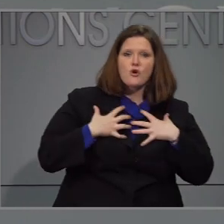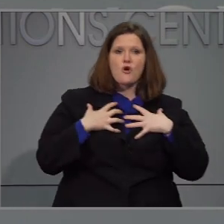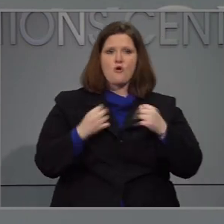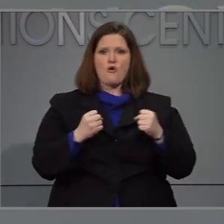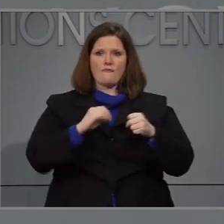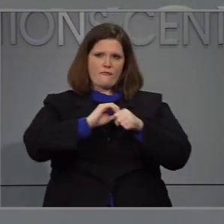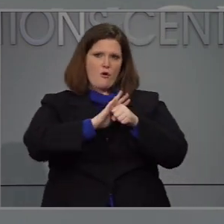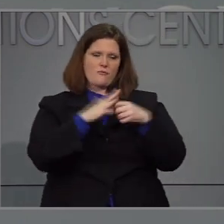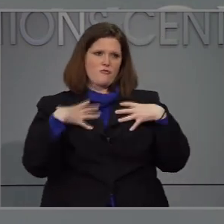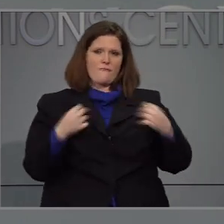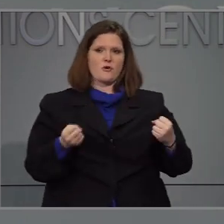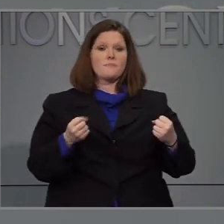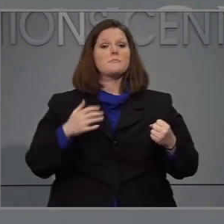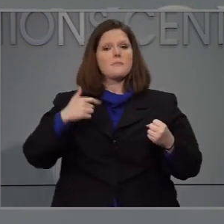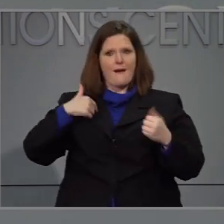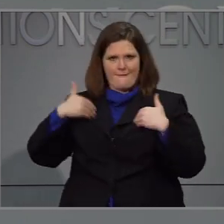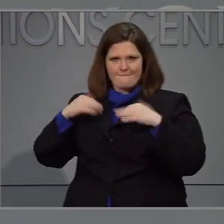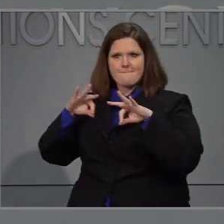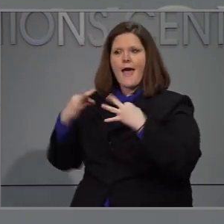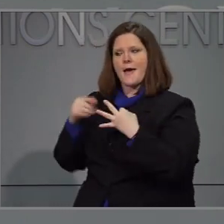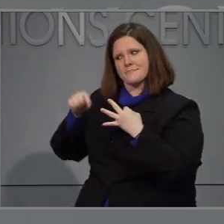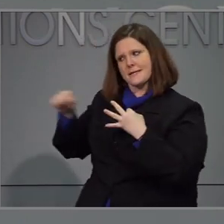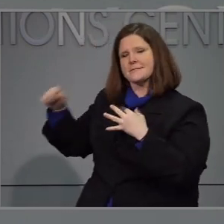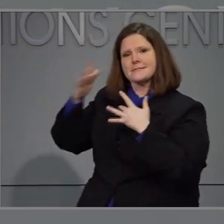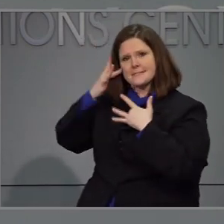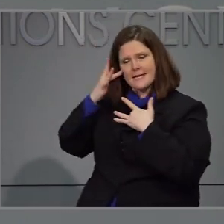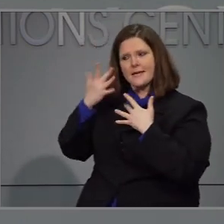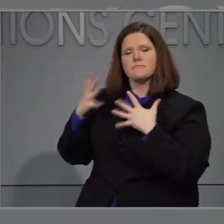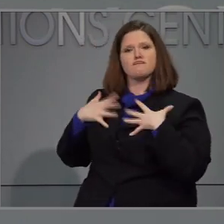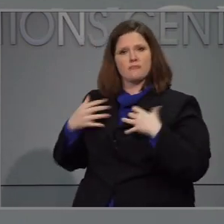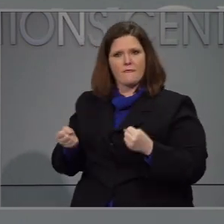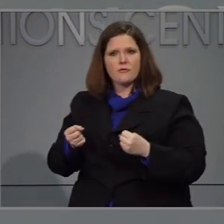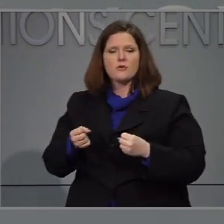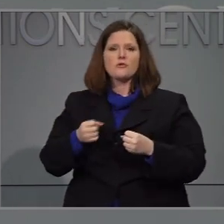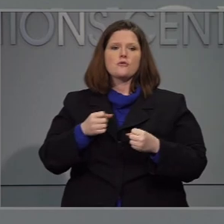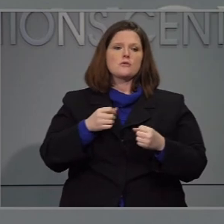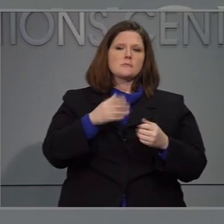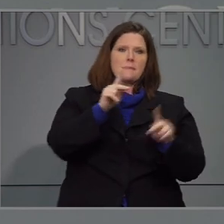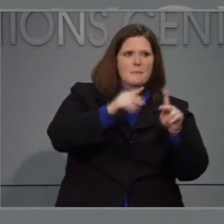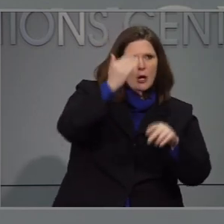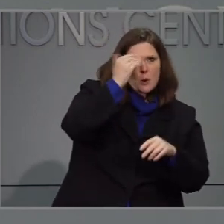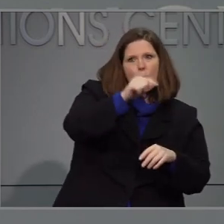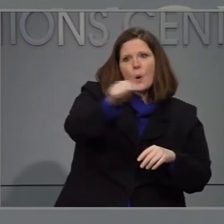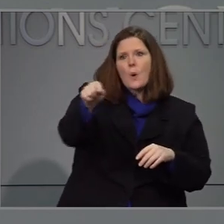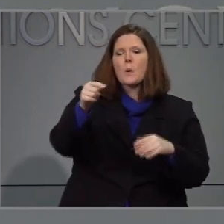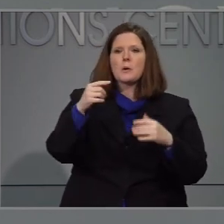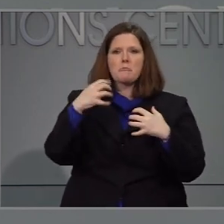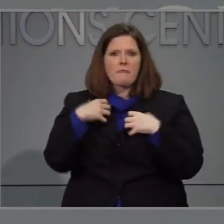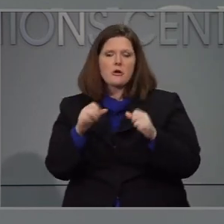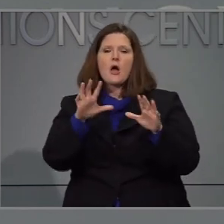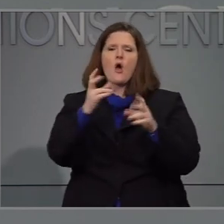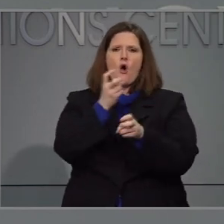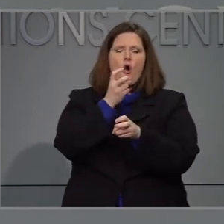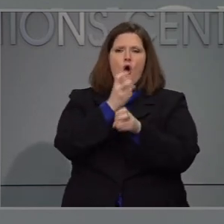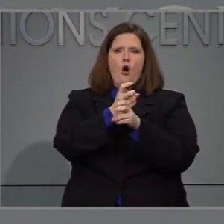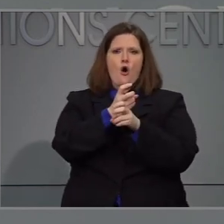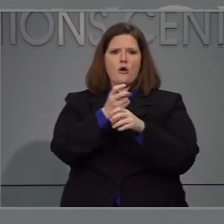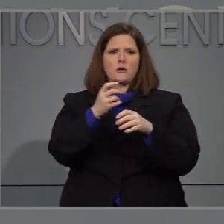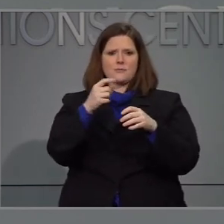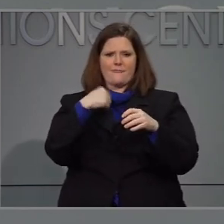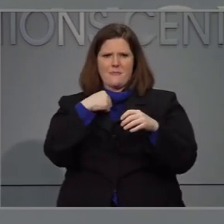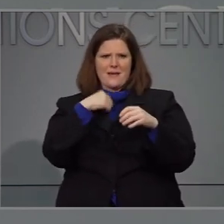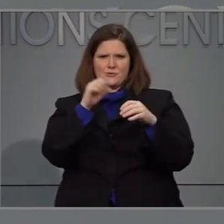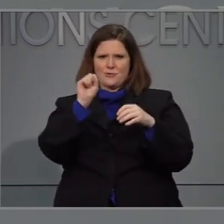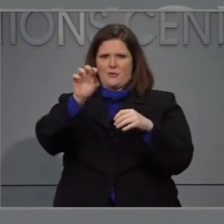members in other states that have recovered. The hard part about creating a recovery number is that it's hard to know because every case is